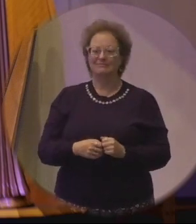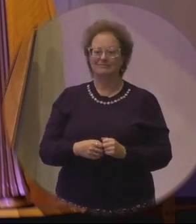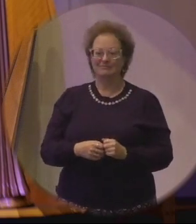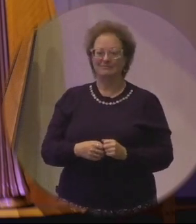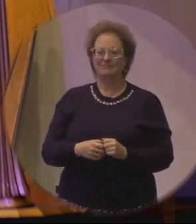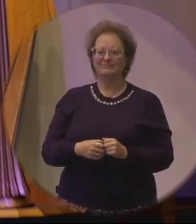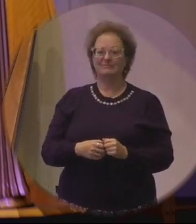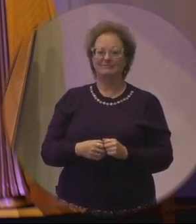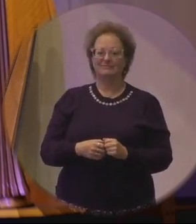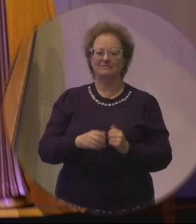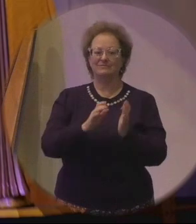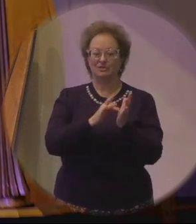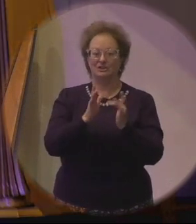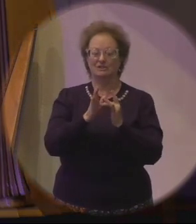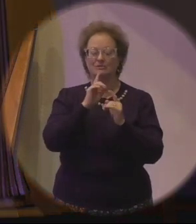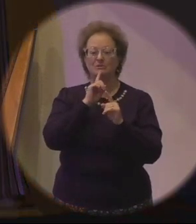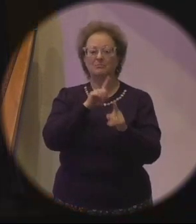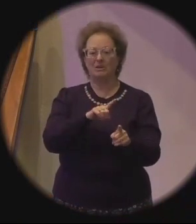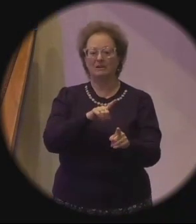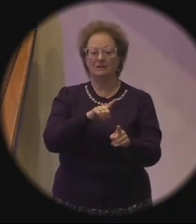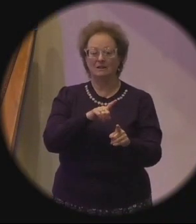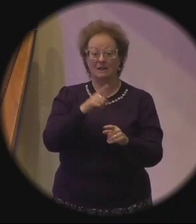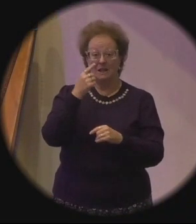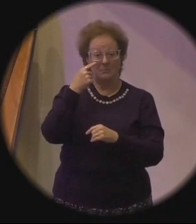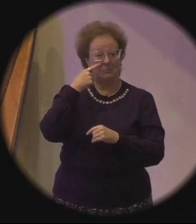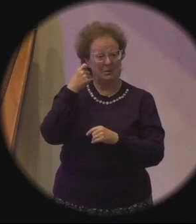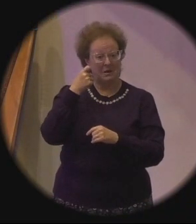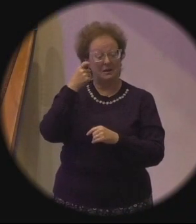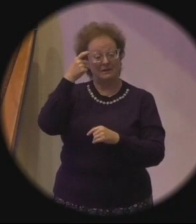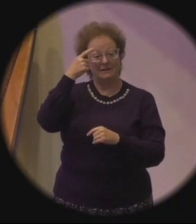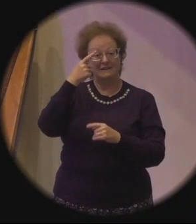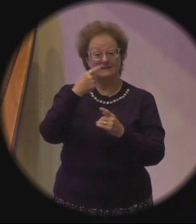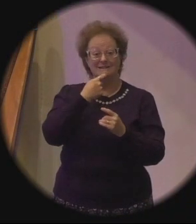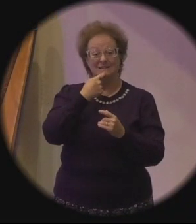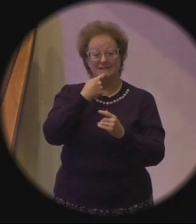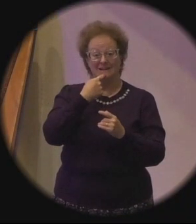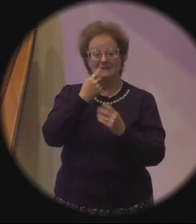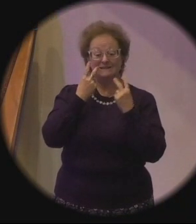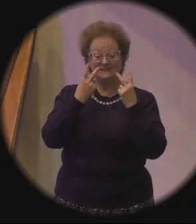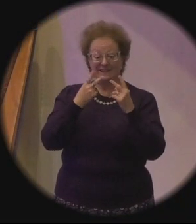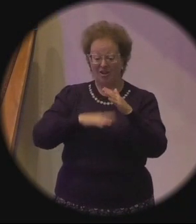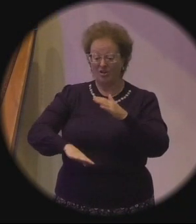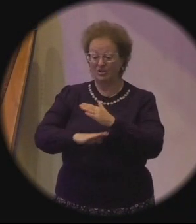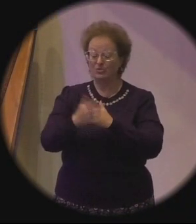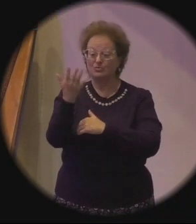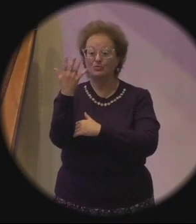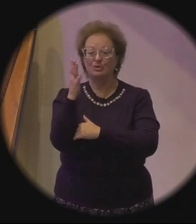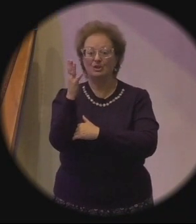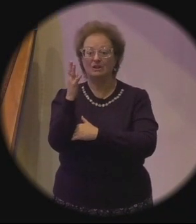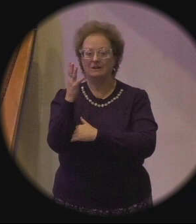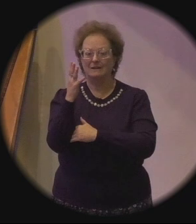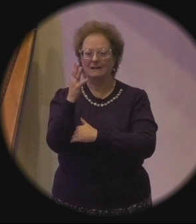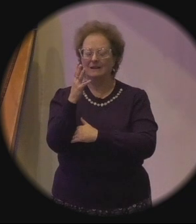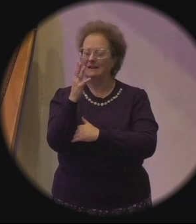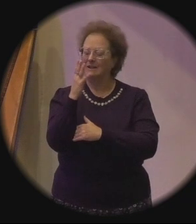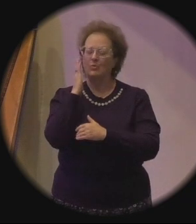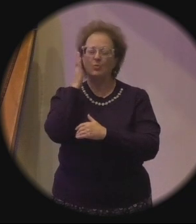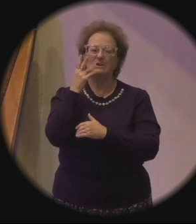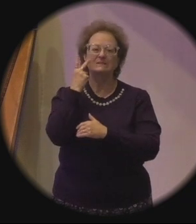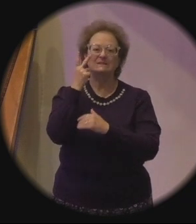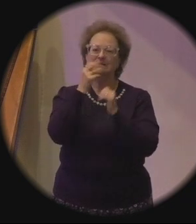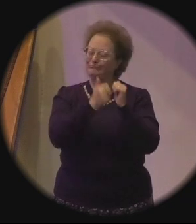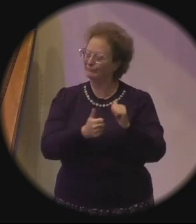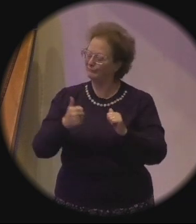there. And then Jesus responds this way. He says, because I said to you, I saw you under the fig tree, do you believe? You will see greater things